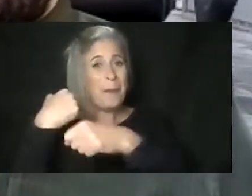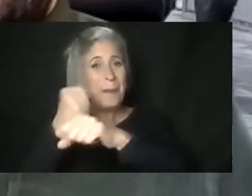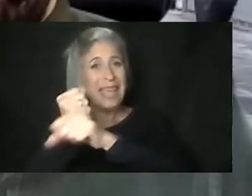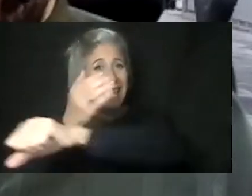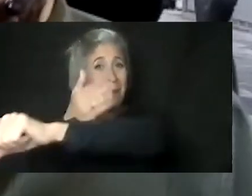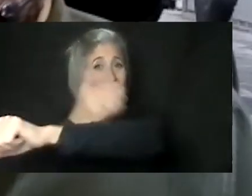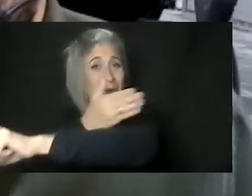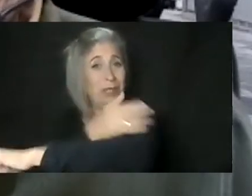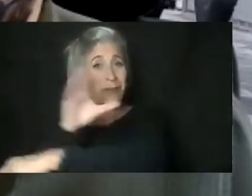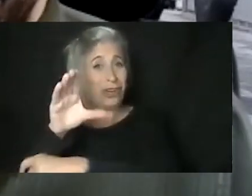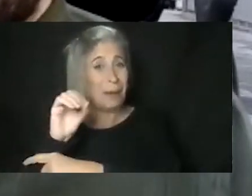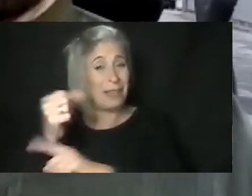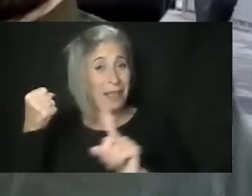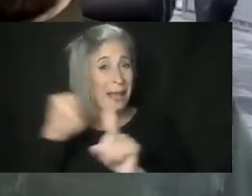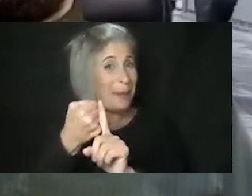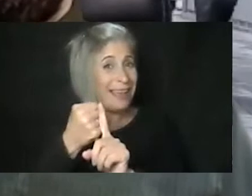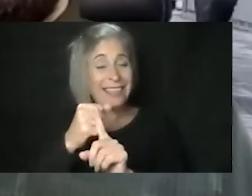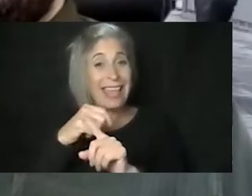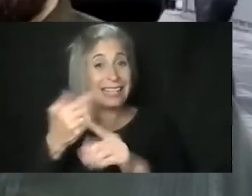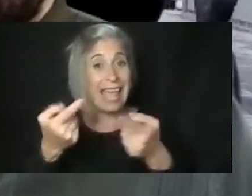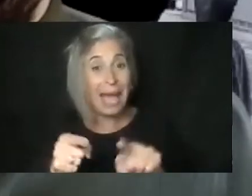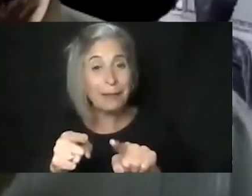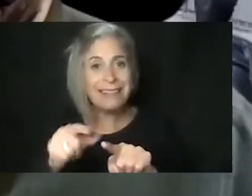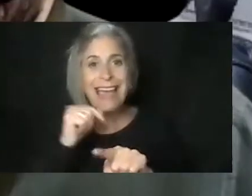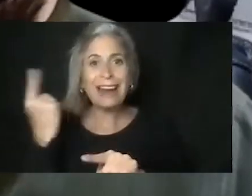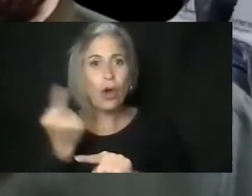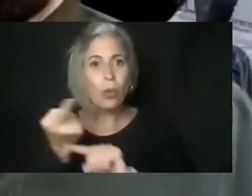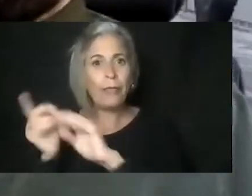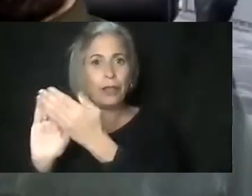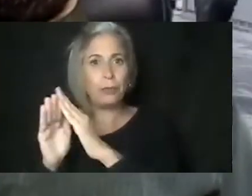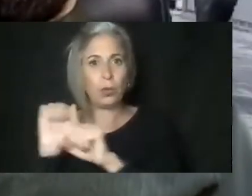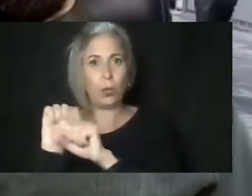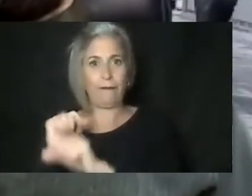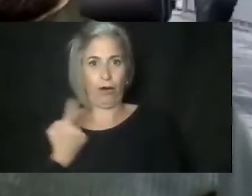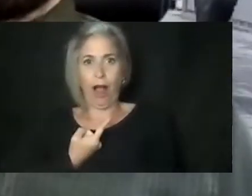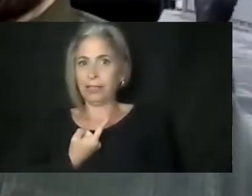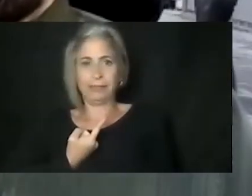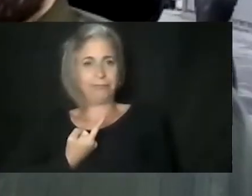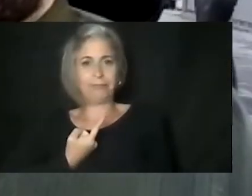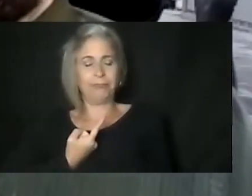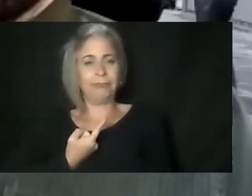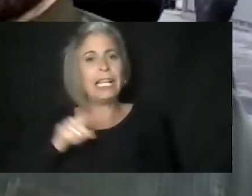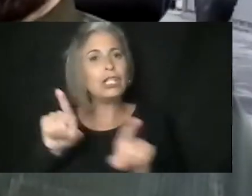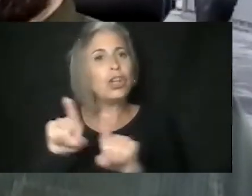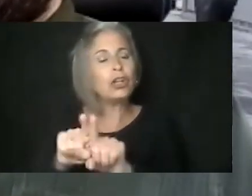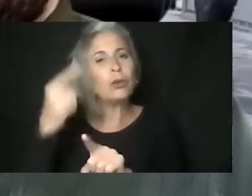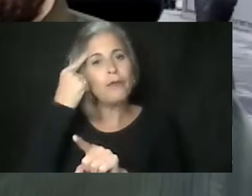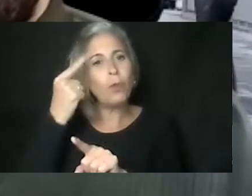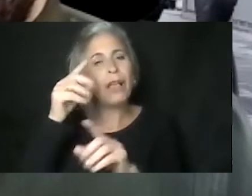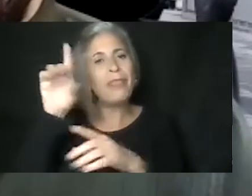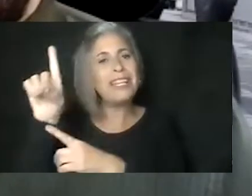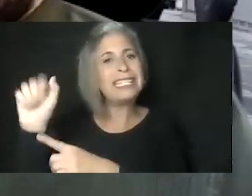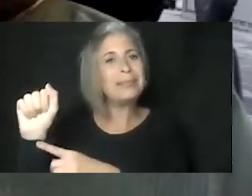impact that we're having is not just on the community that works for us, but it's also on the